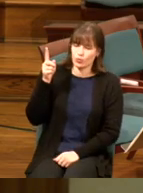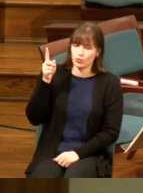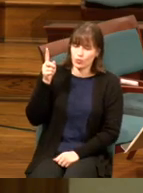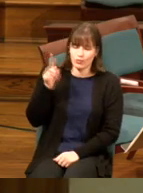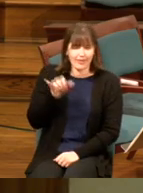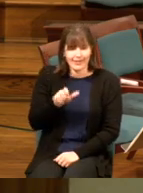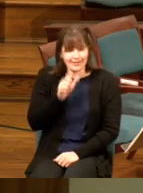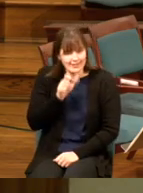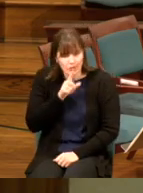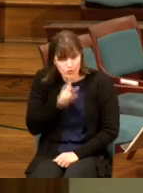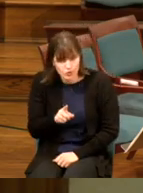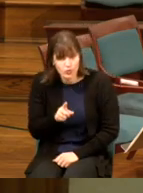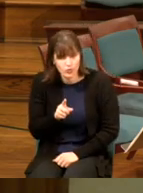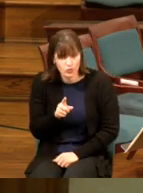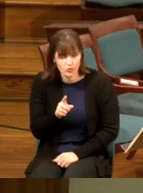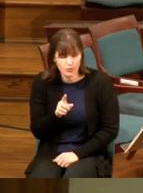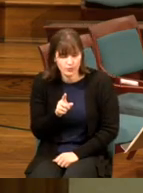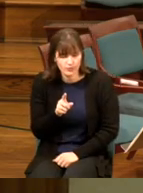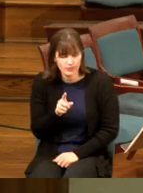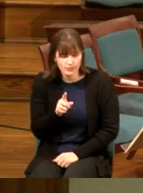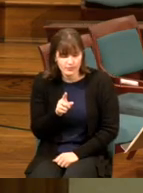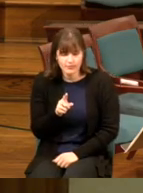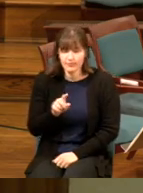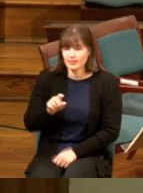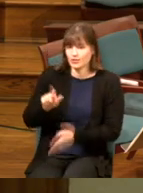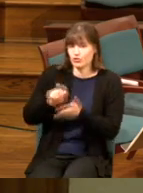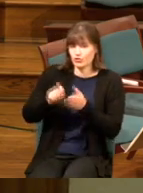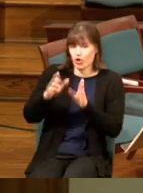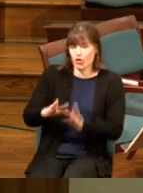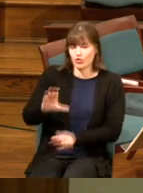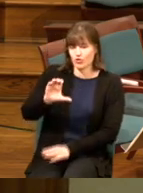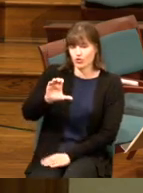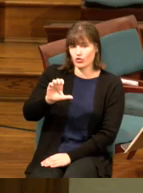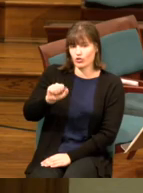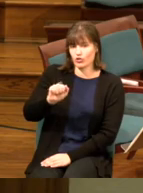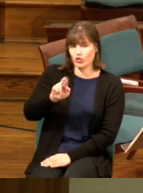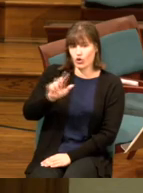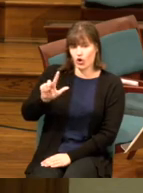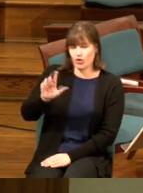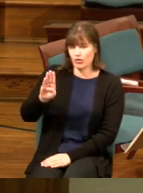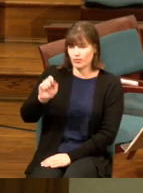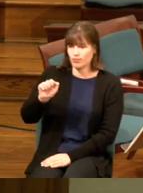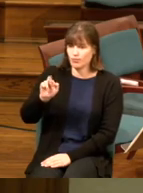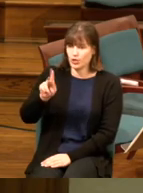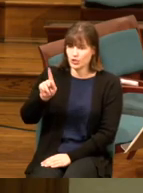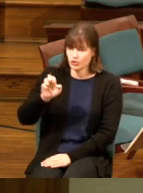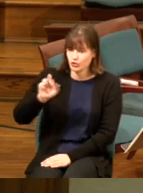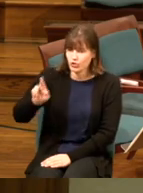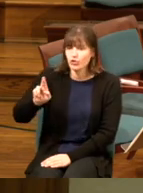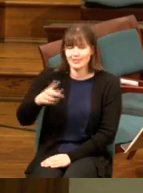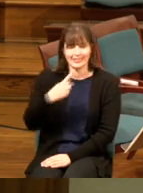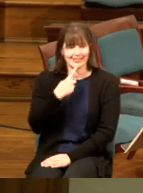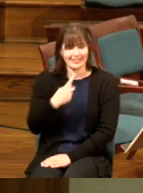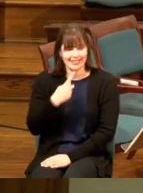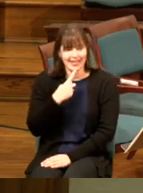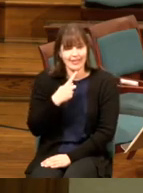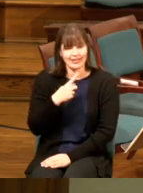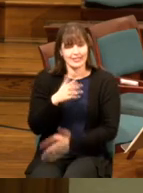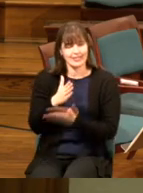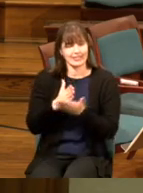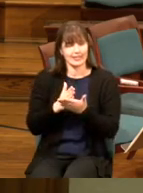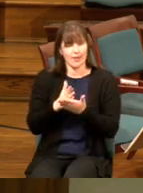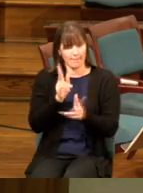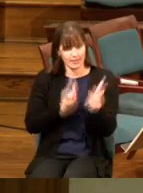simply not true. As Karl Barth once wrote, the wise know how to make use of